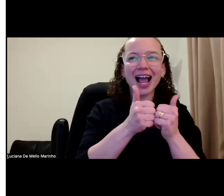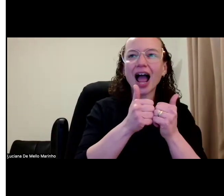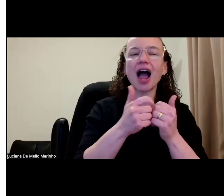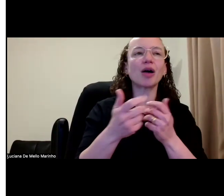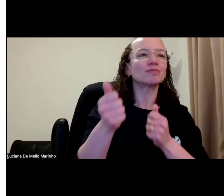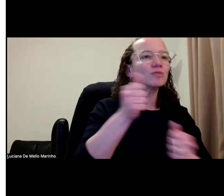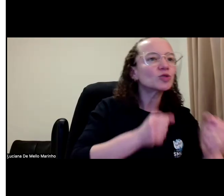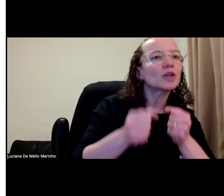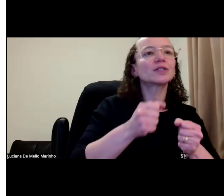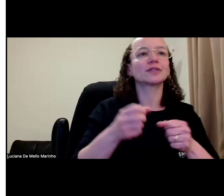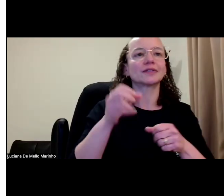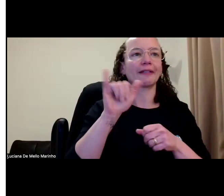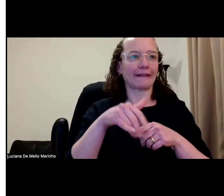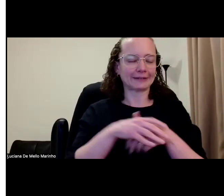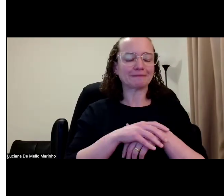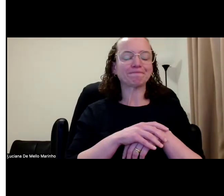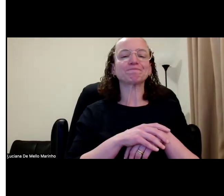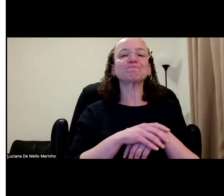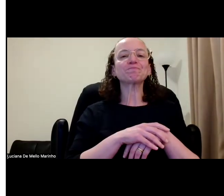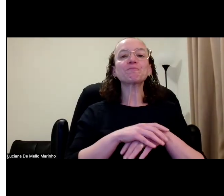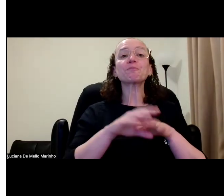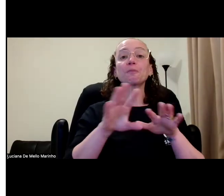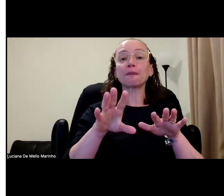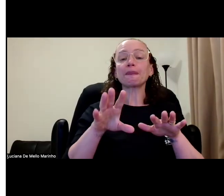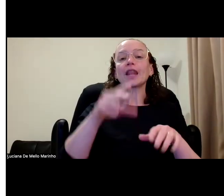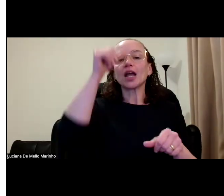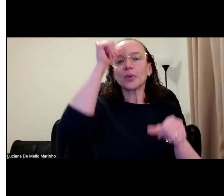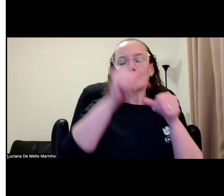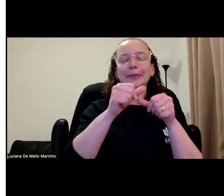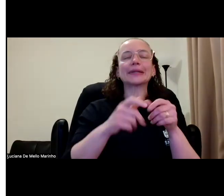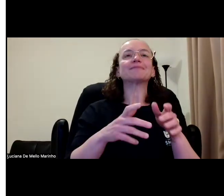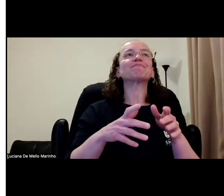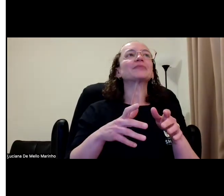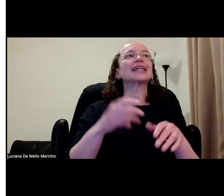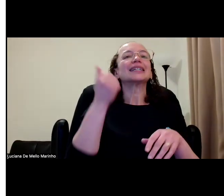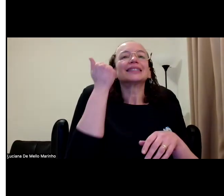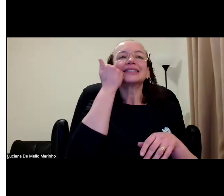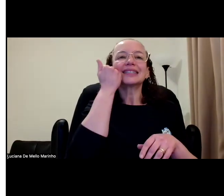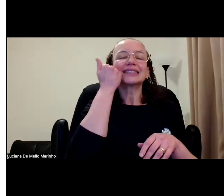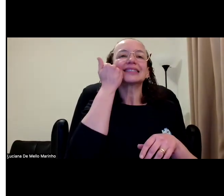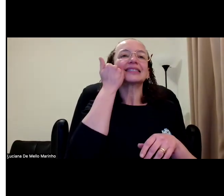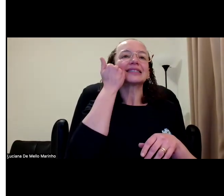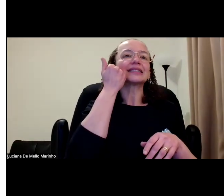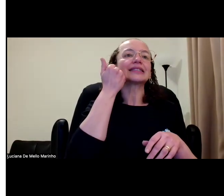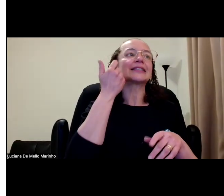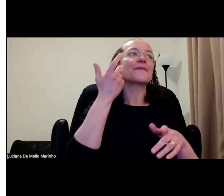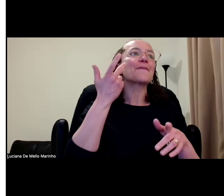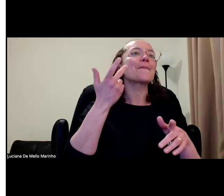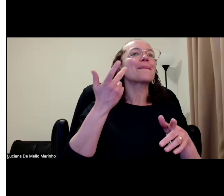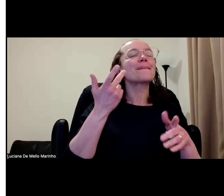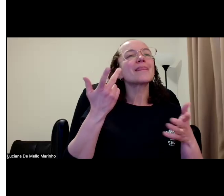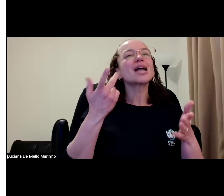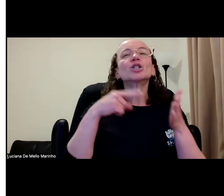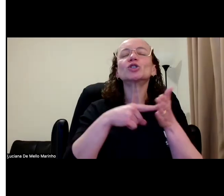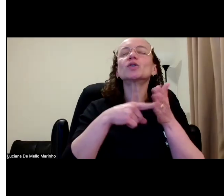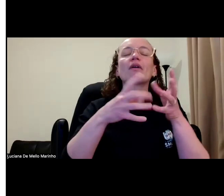passing along that information, how we can pull everyone into the experience. And we want to remember that